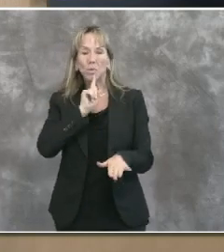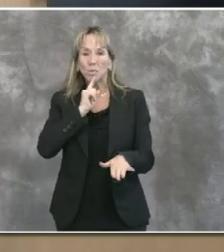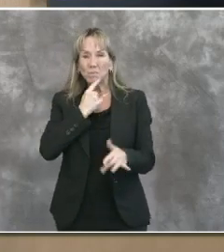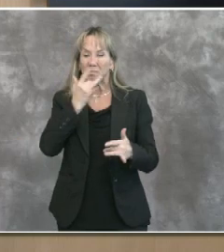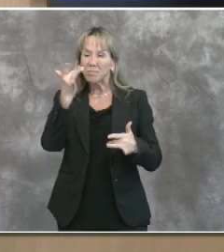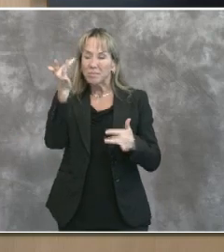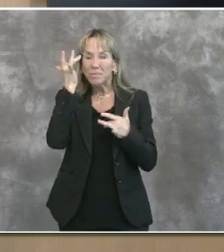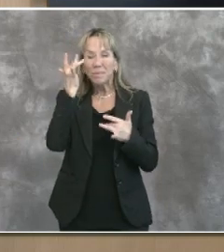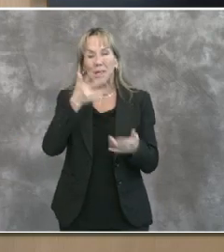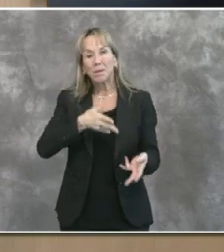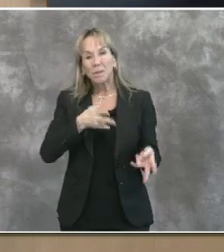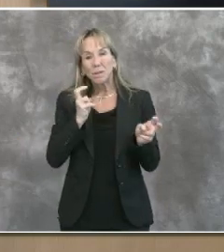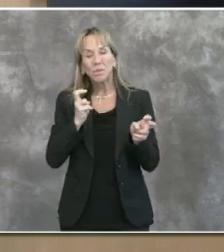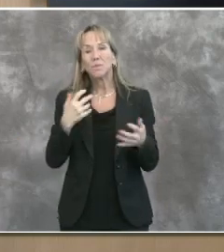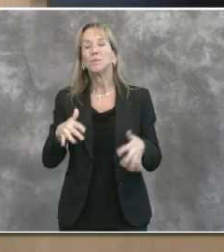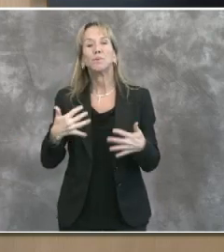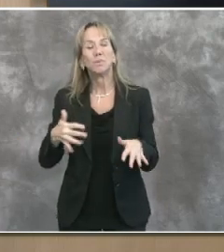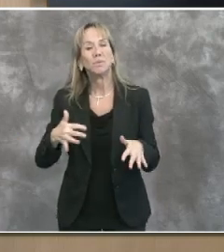resulted.